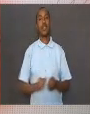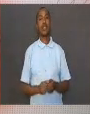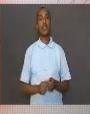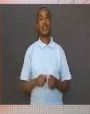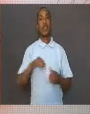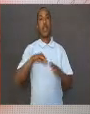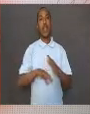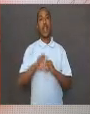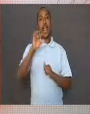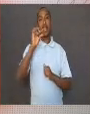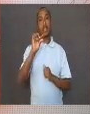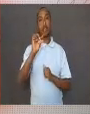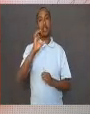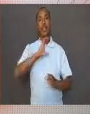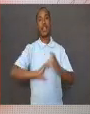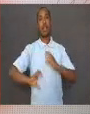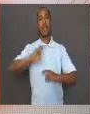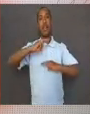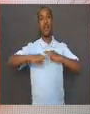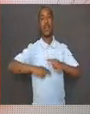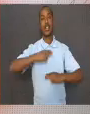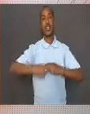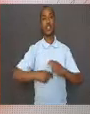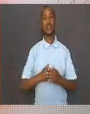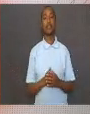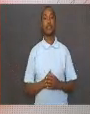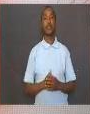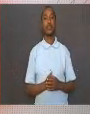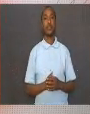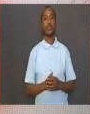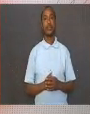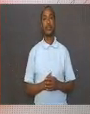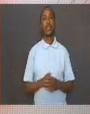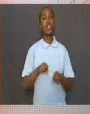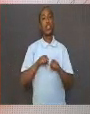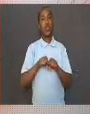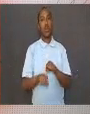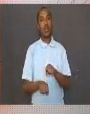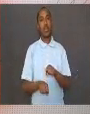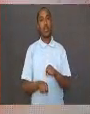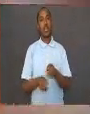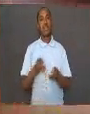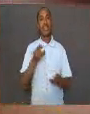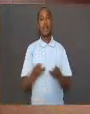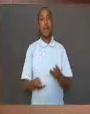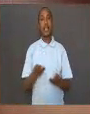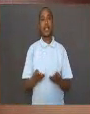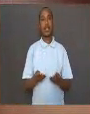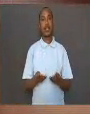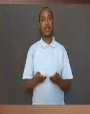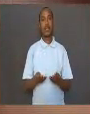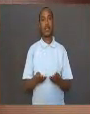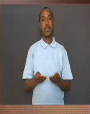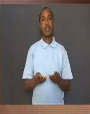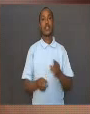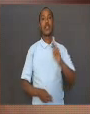destroyed in a simple chemical reaction. So, the